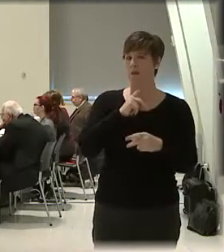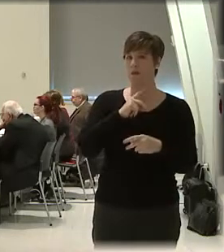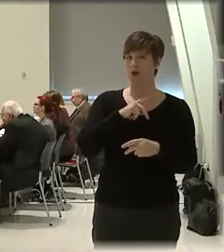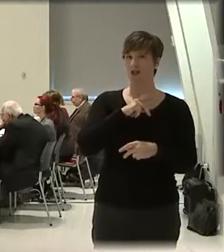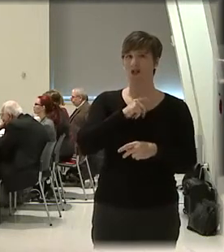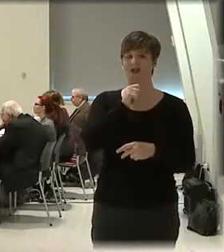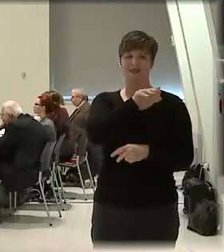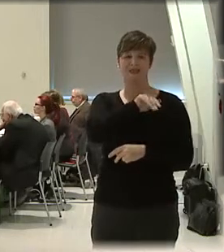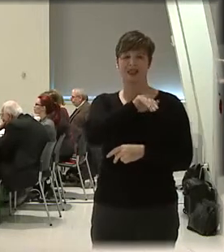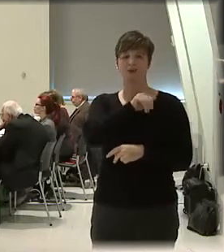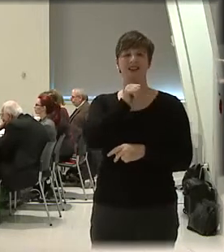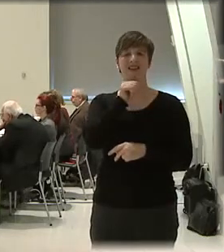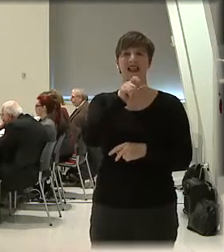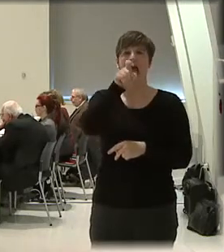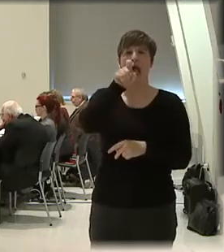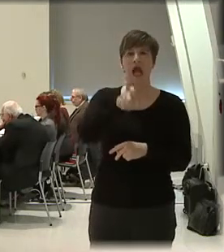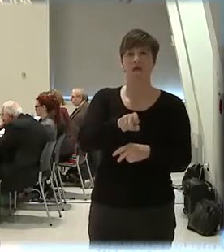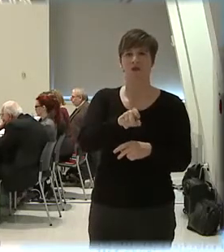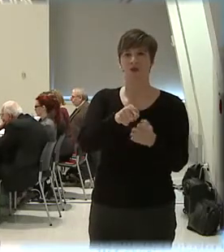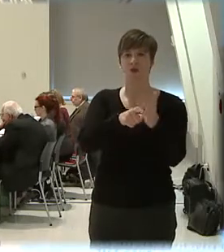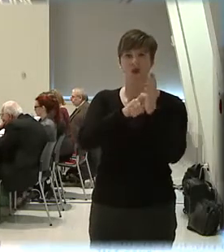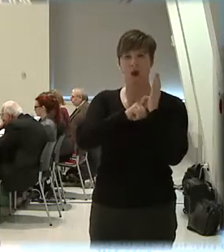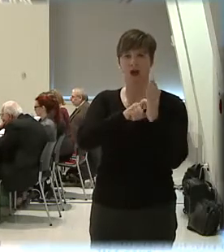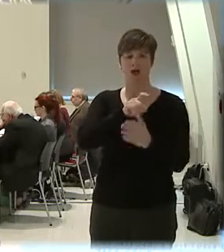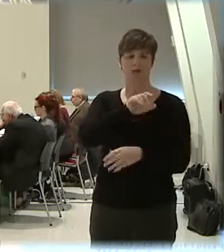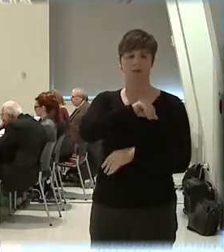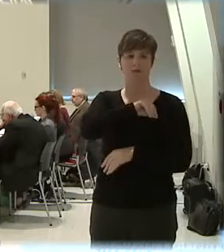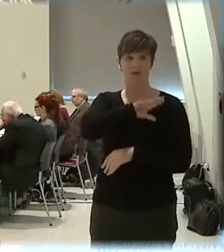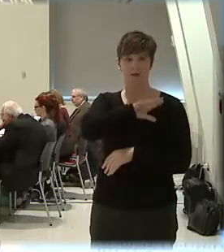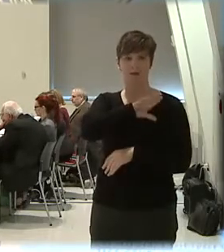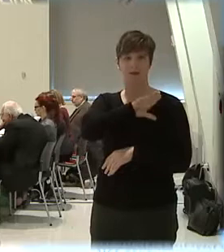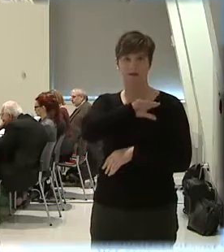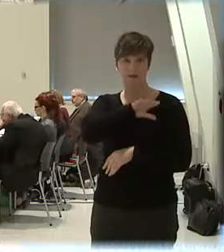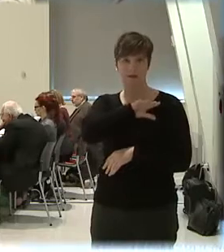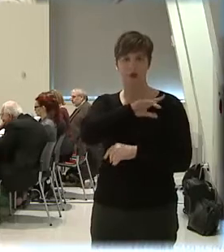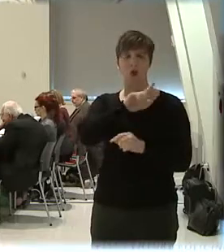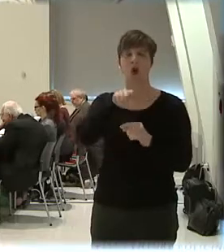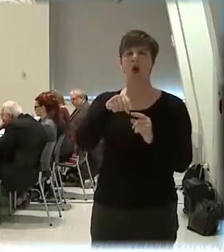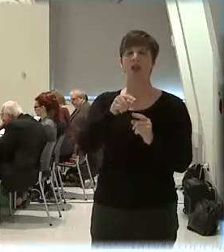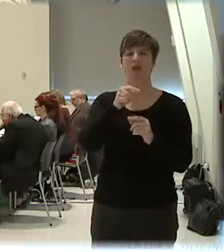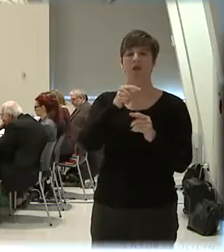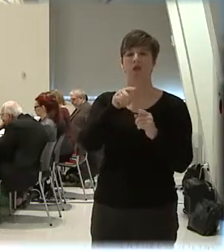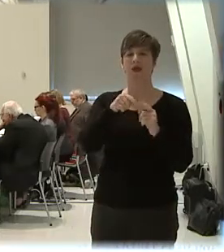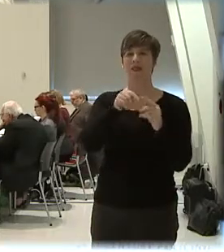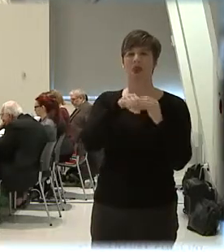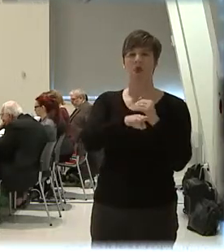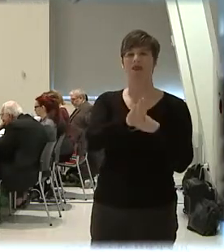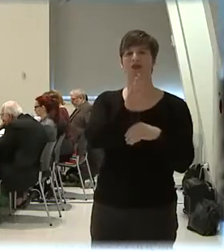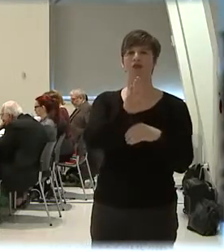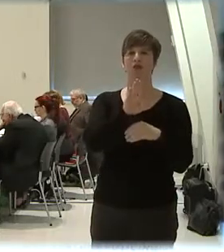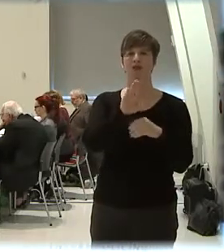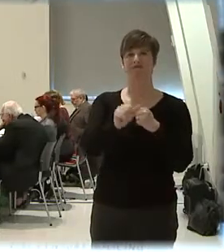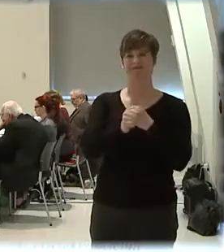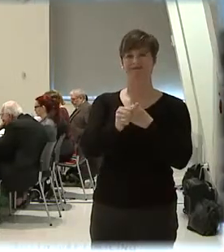not mandated to be on all the time. Only when they go into an enforcement encounter, or if they're going into a call